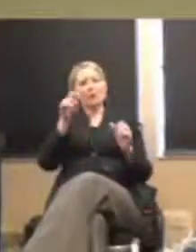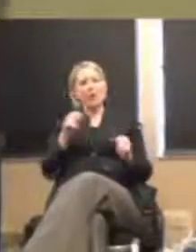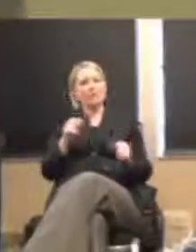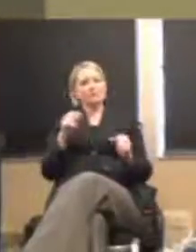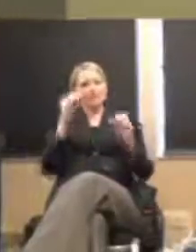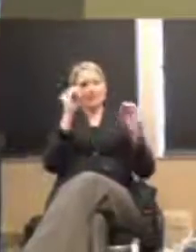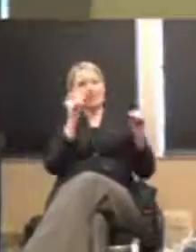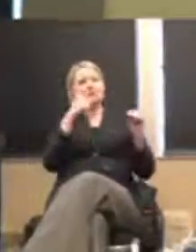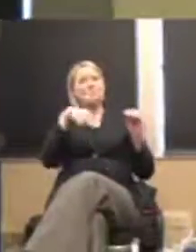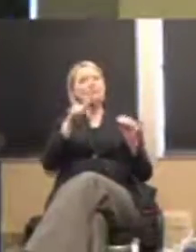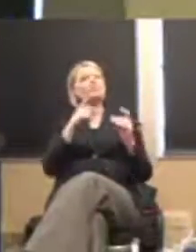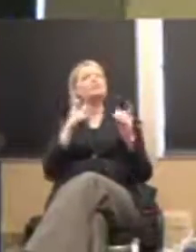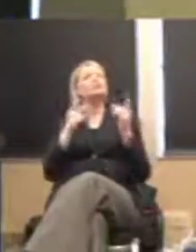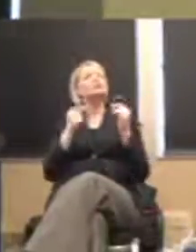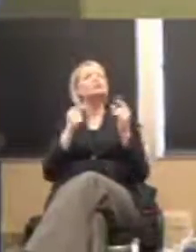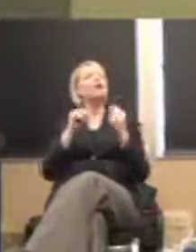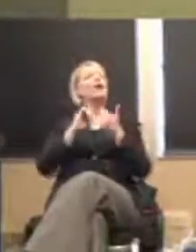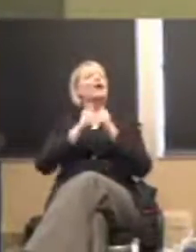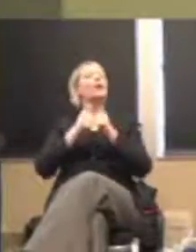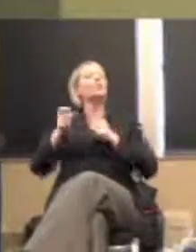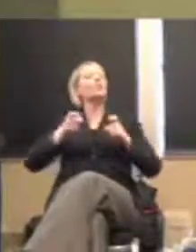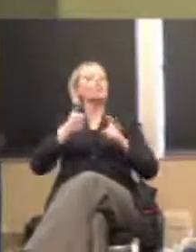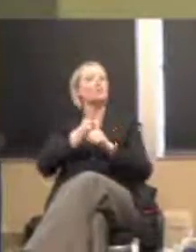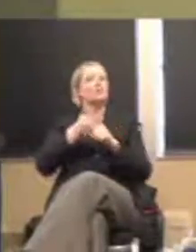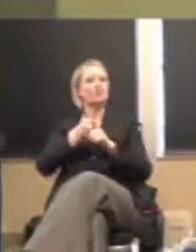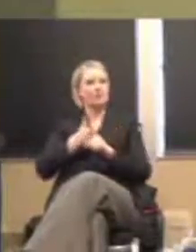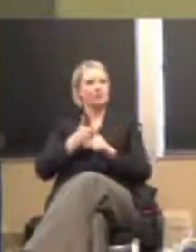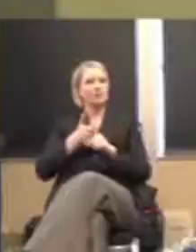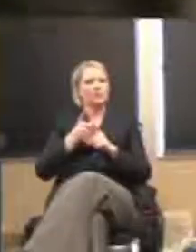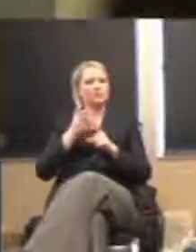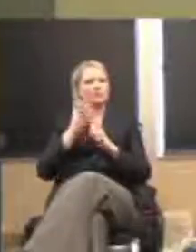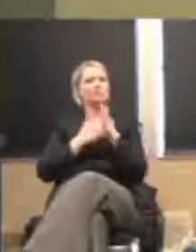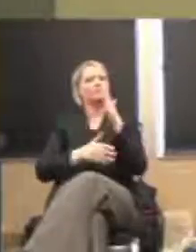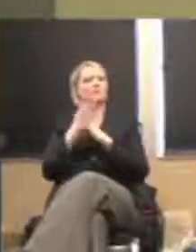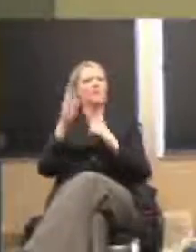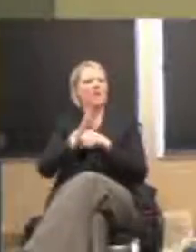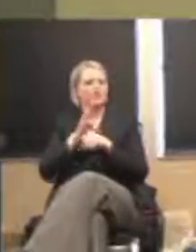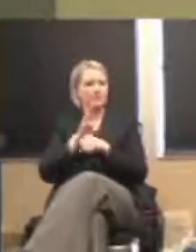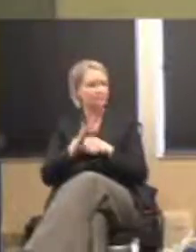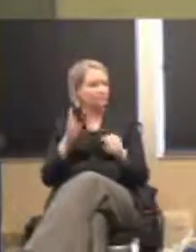teach some of those self-regulation and sensory-related behaviors. So